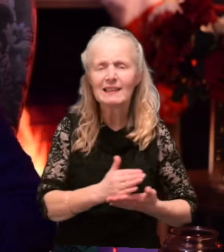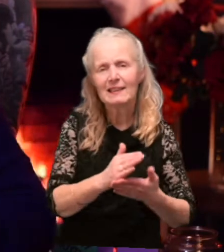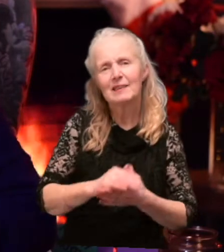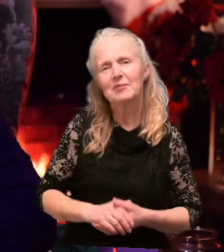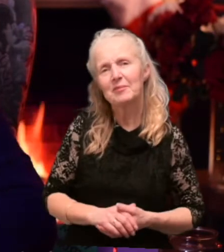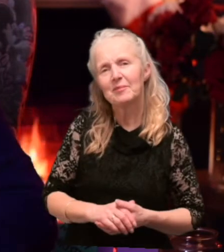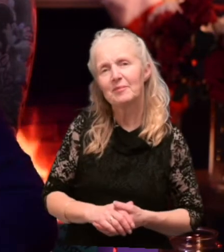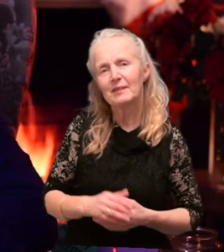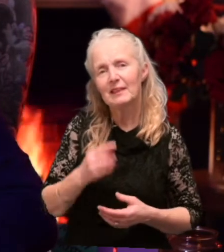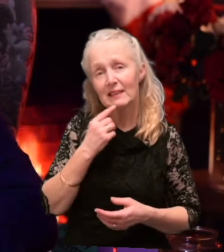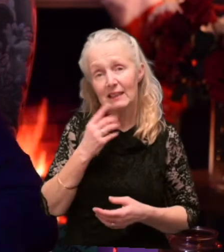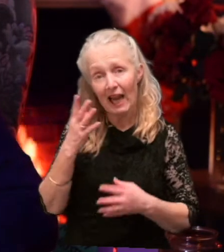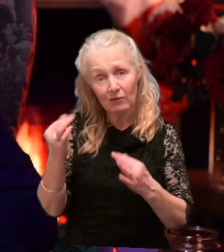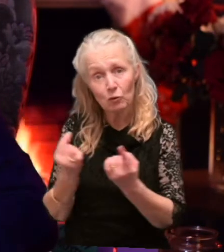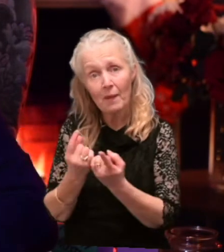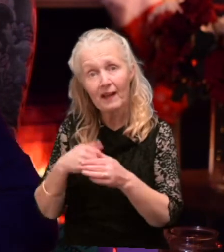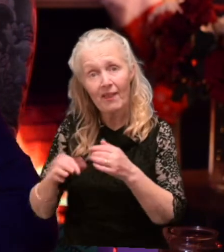He said he had something in the car for me.